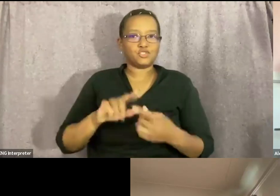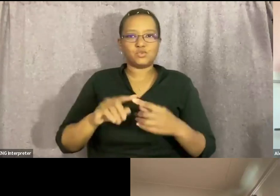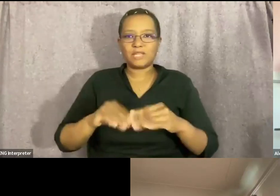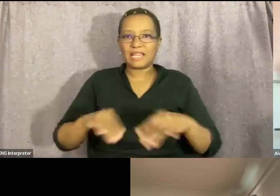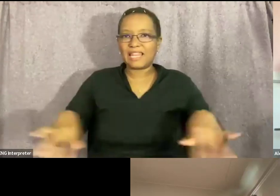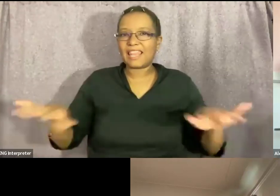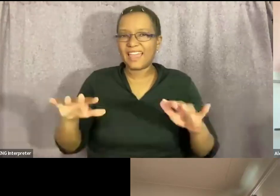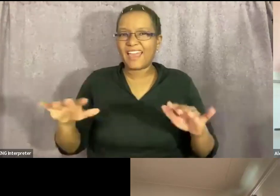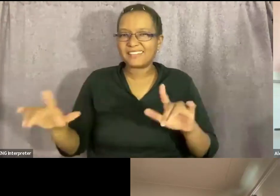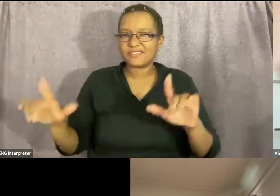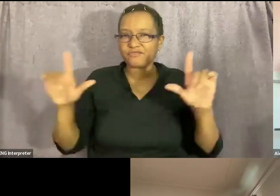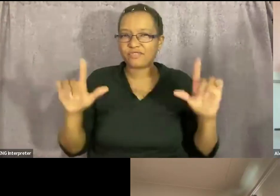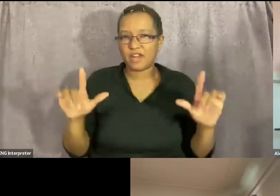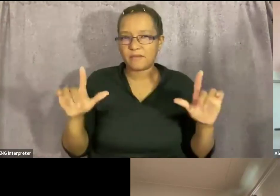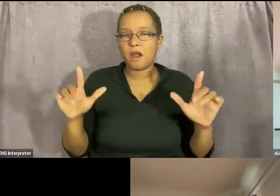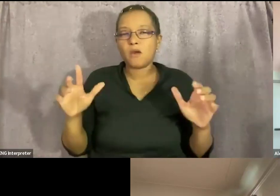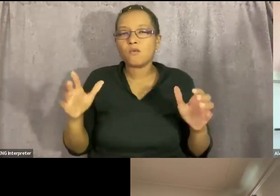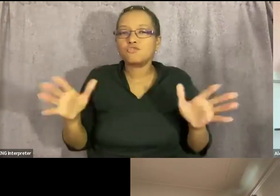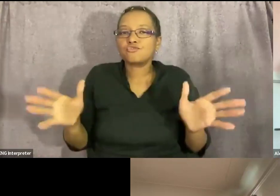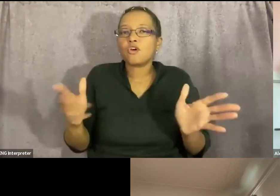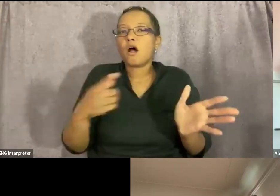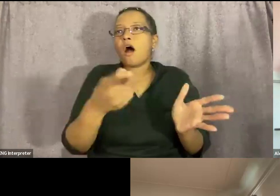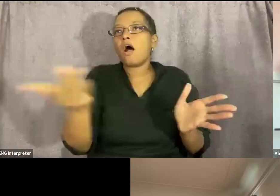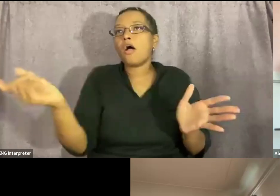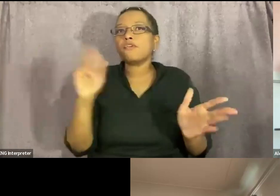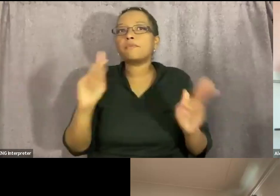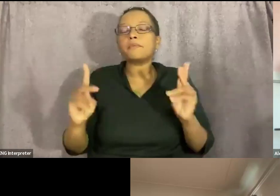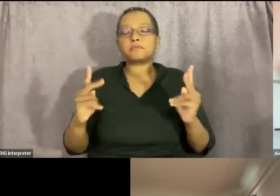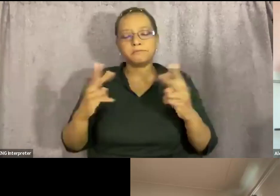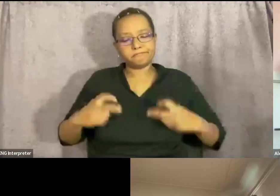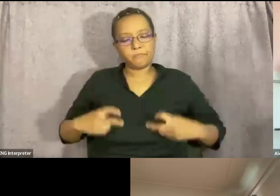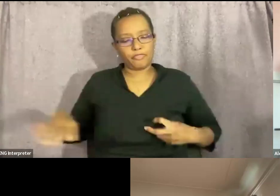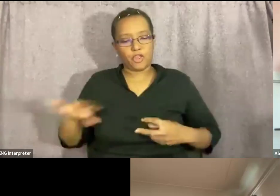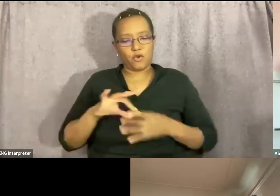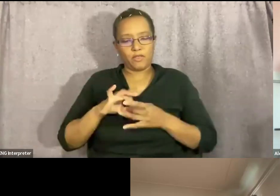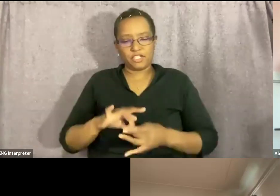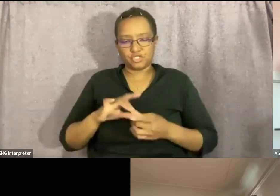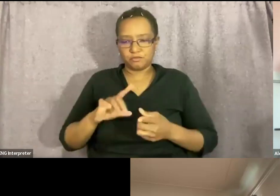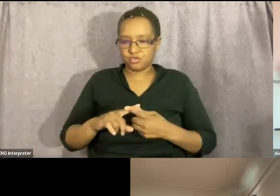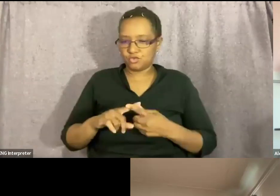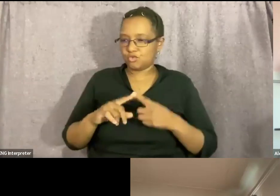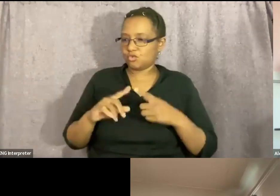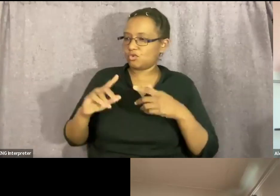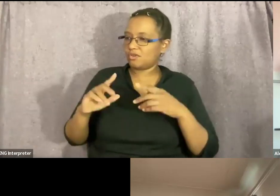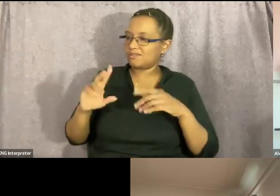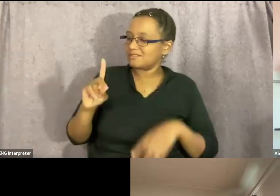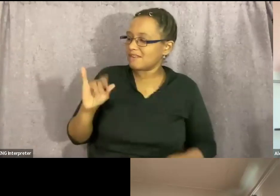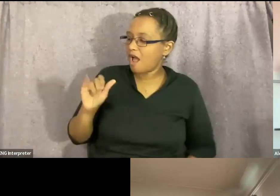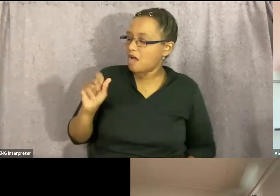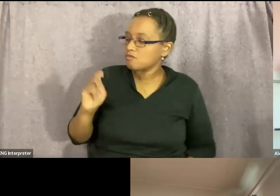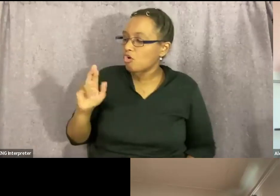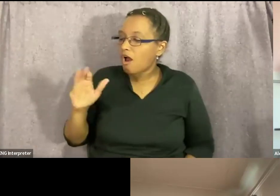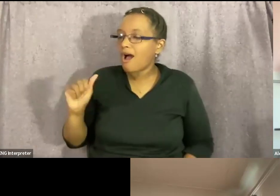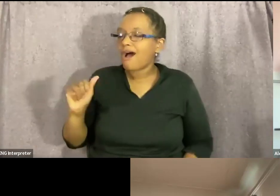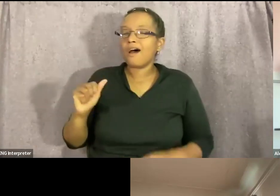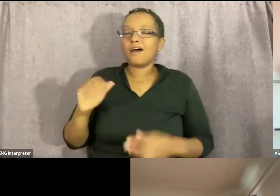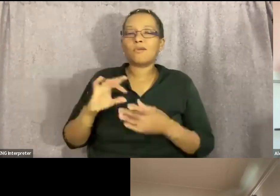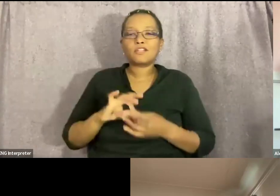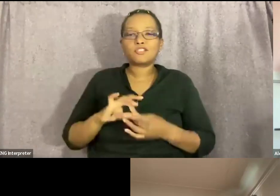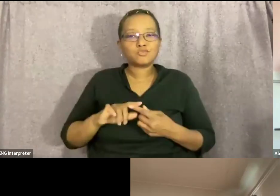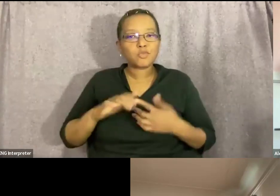with the same thing. And I think for me, it always comes down to a balance between like intimacy and